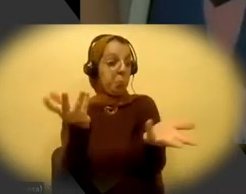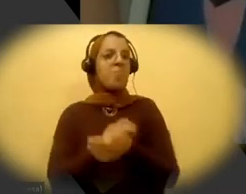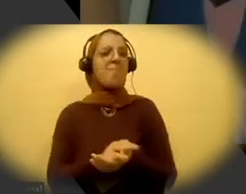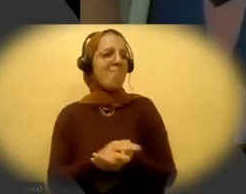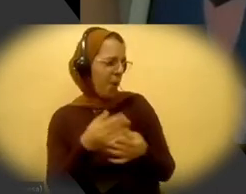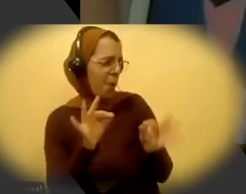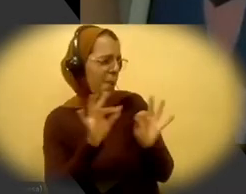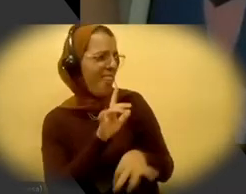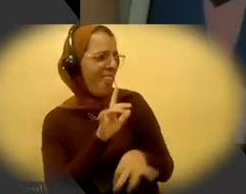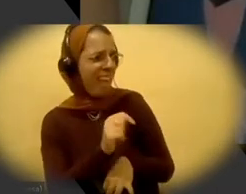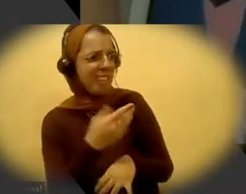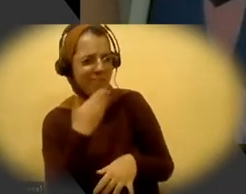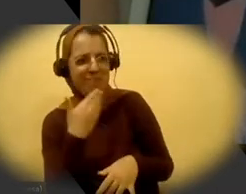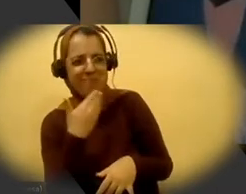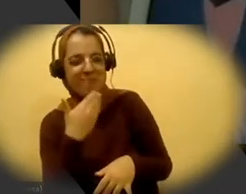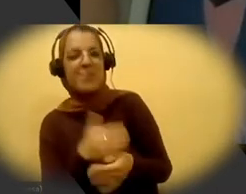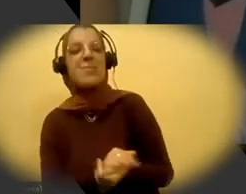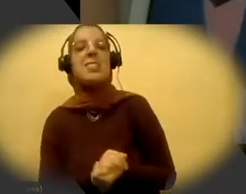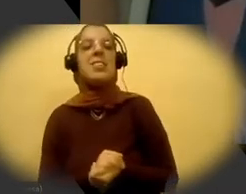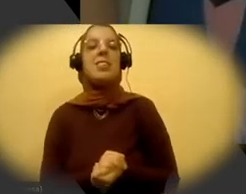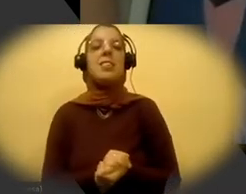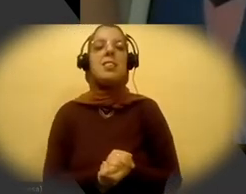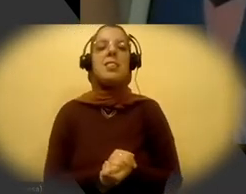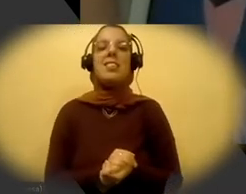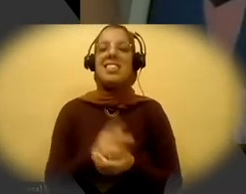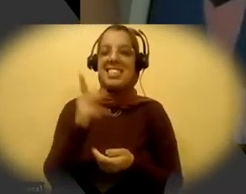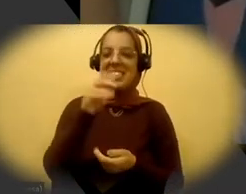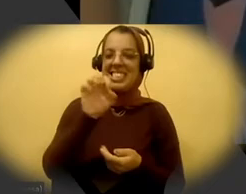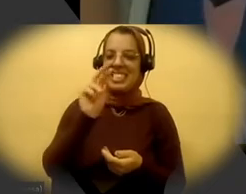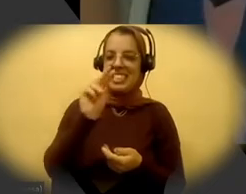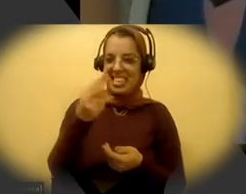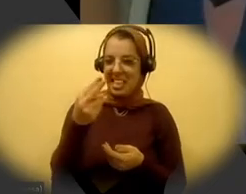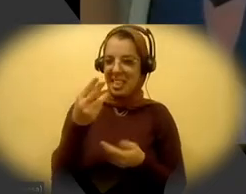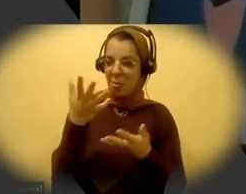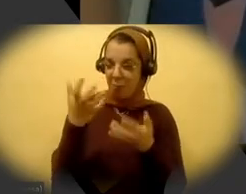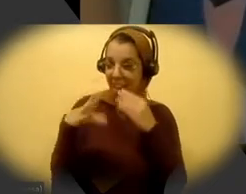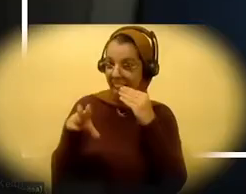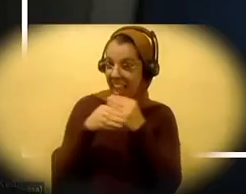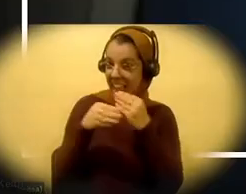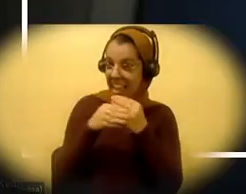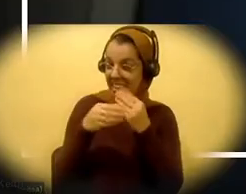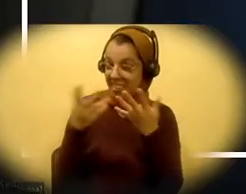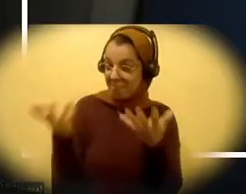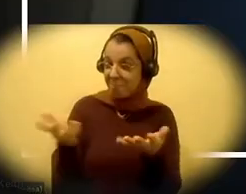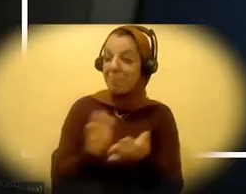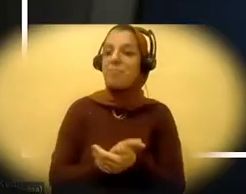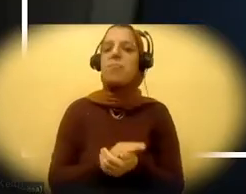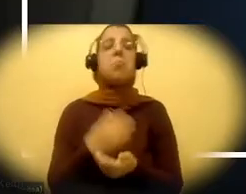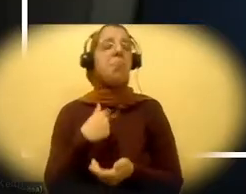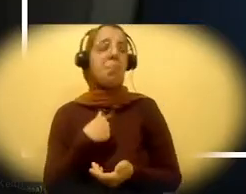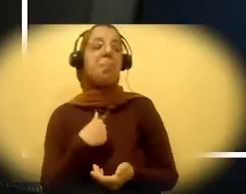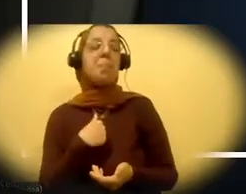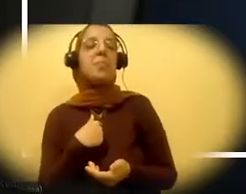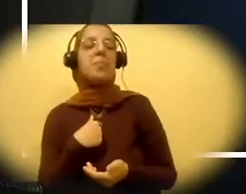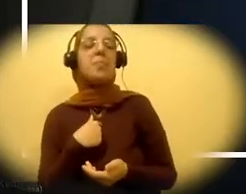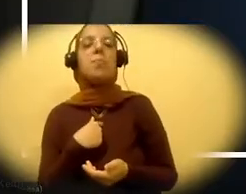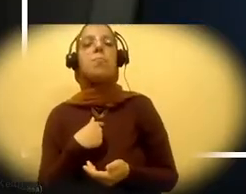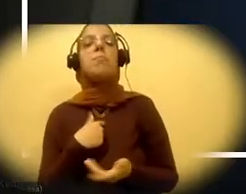worth it. Yeah. Did Keith, did you want to add anything? I'll just say